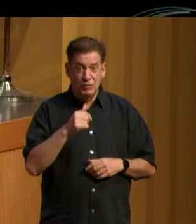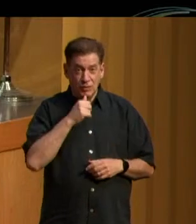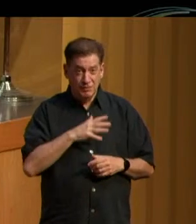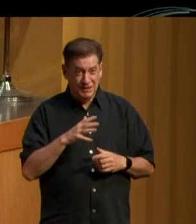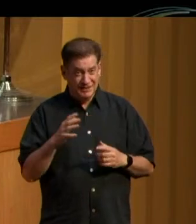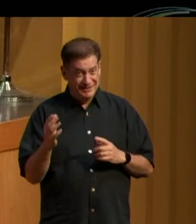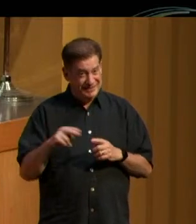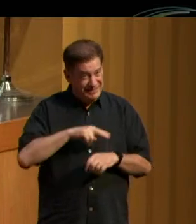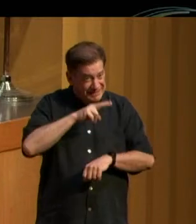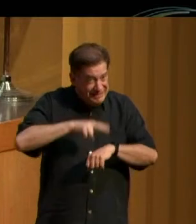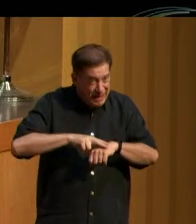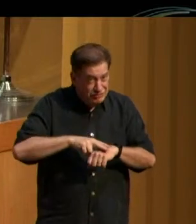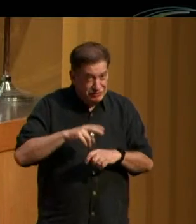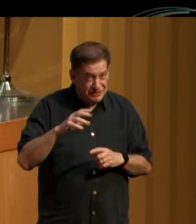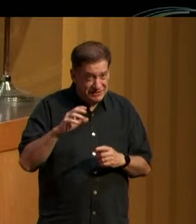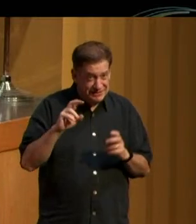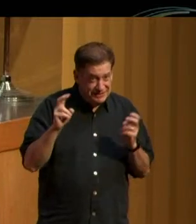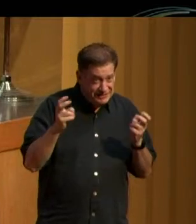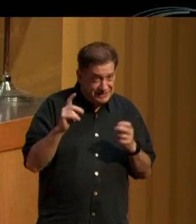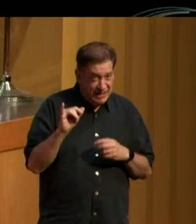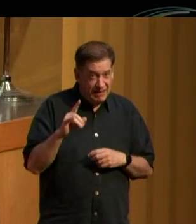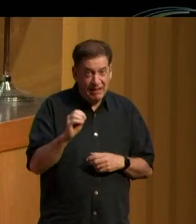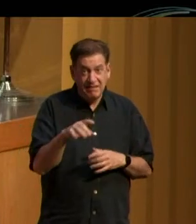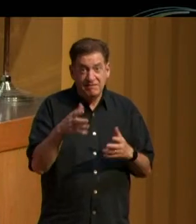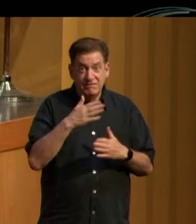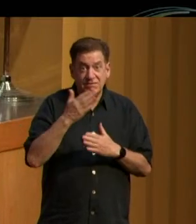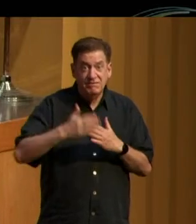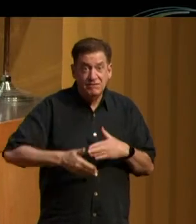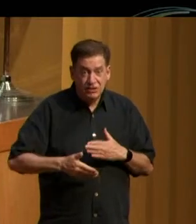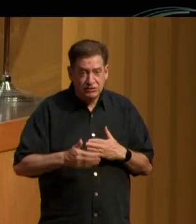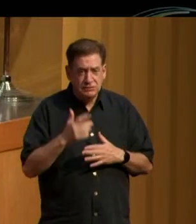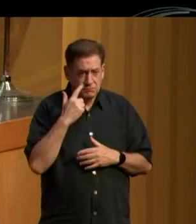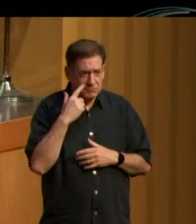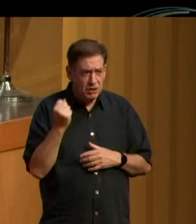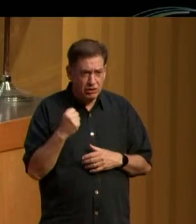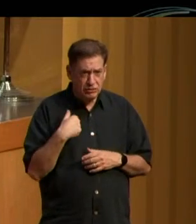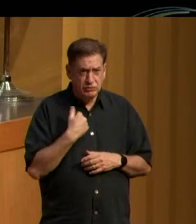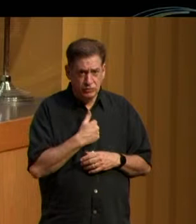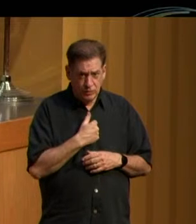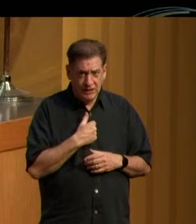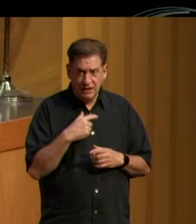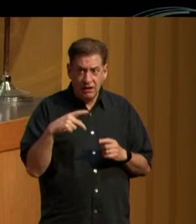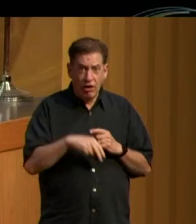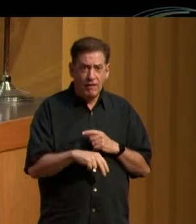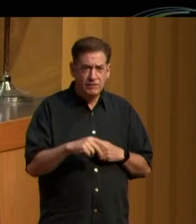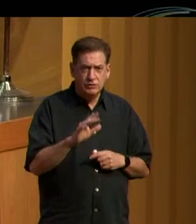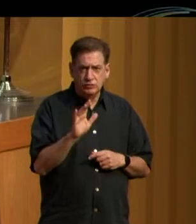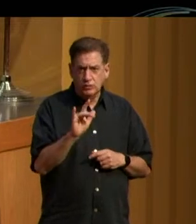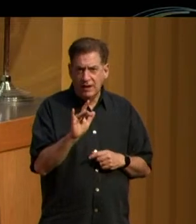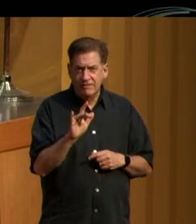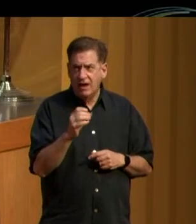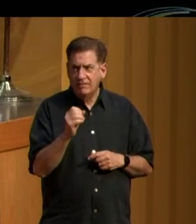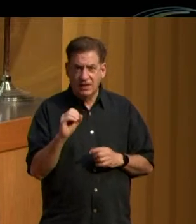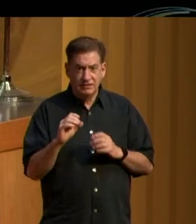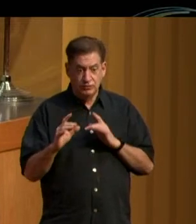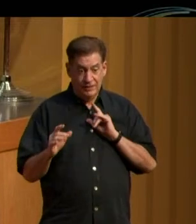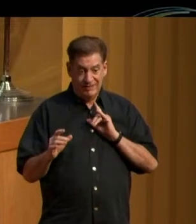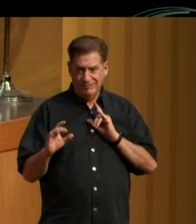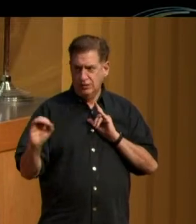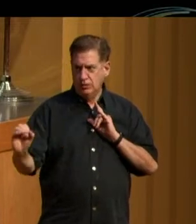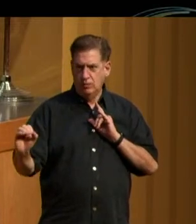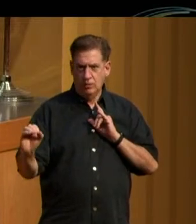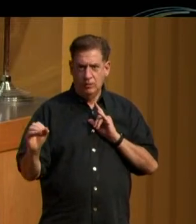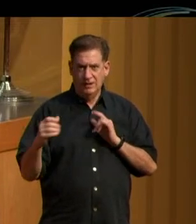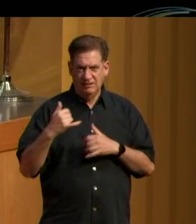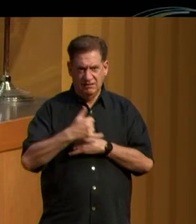2 is finish it. Finish it was big because when we got cut off, we were 25-0, number 1 in country, so the